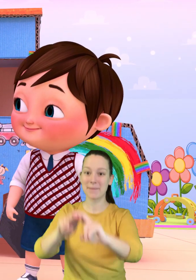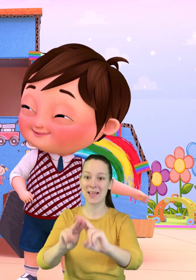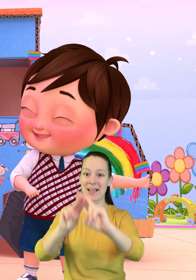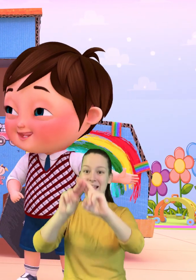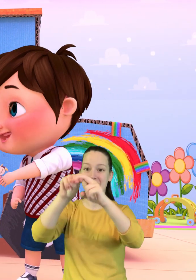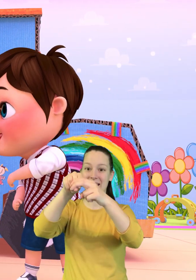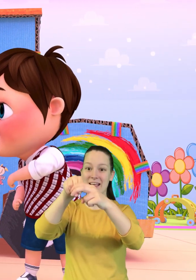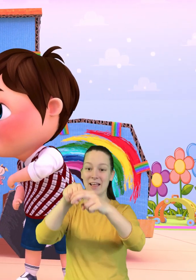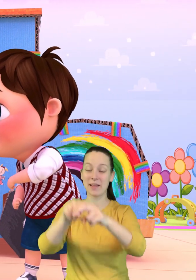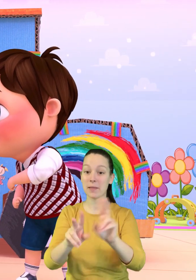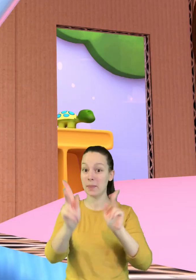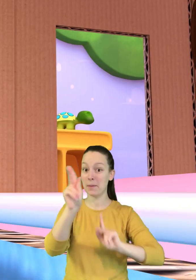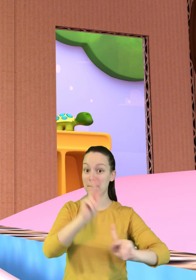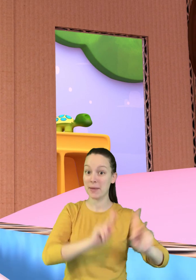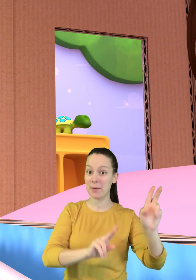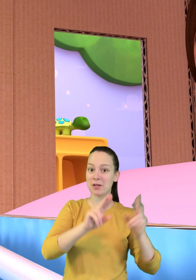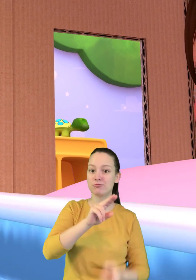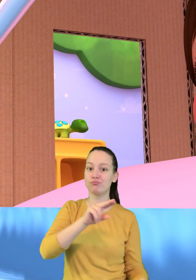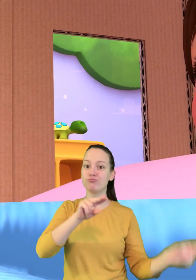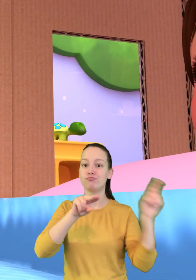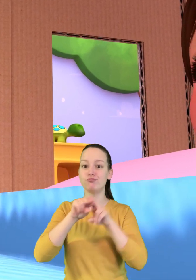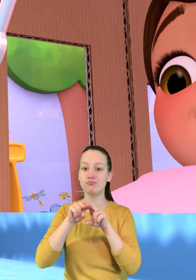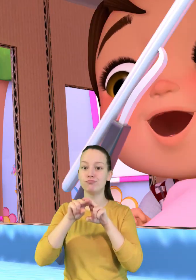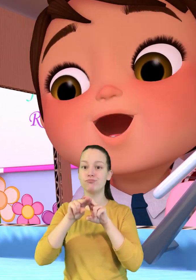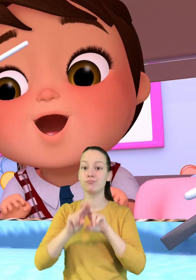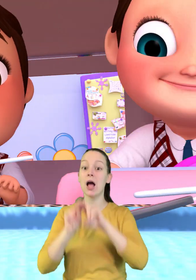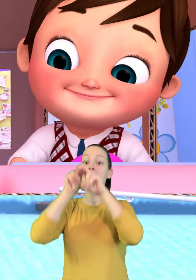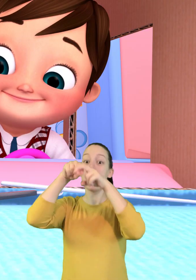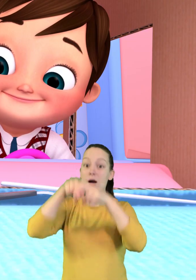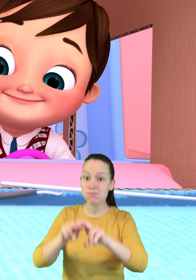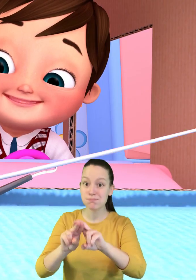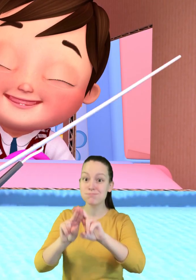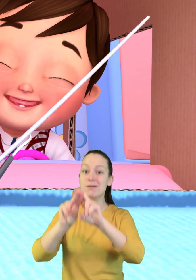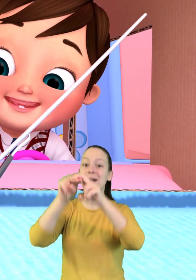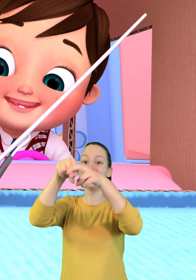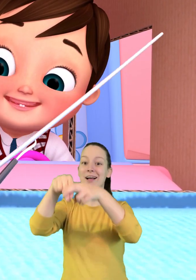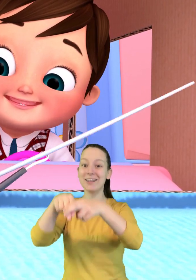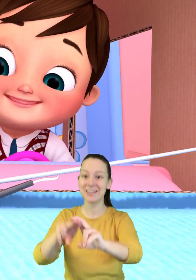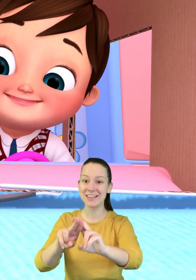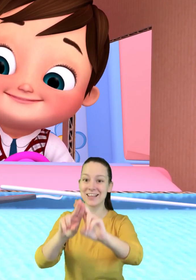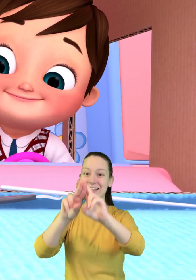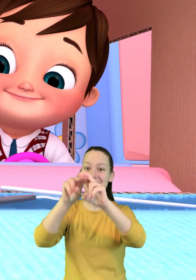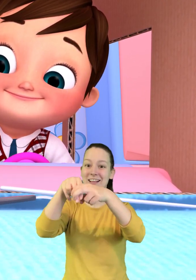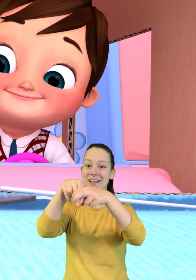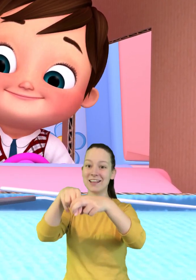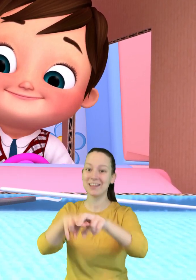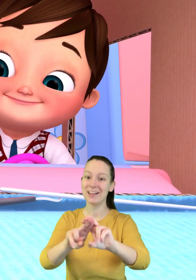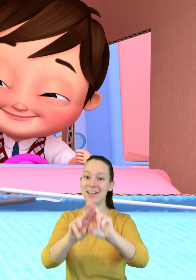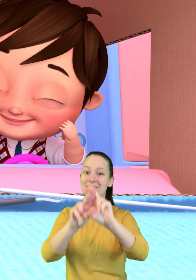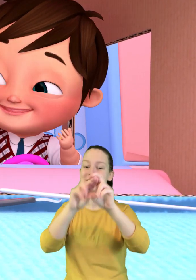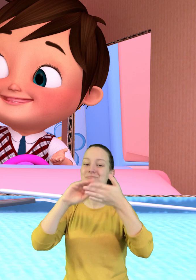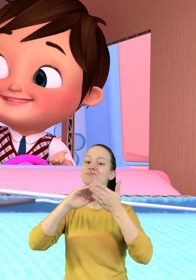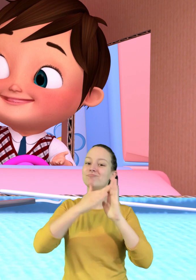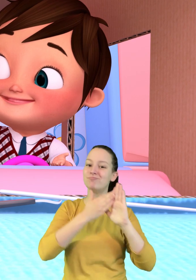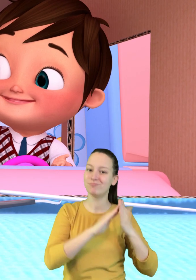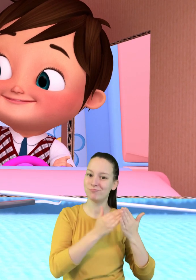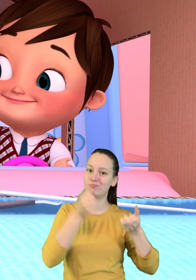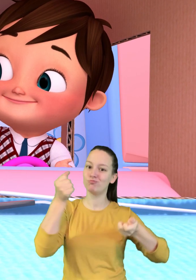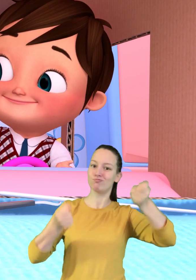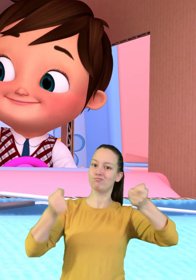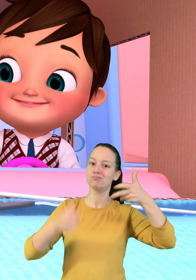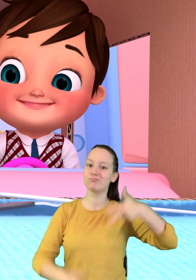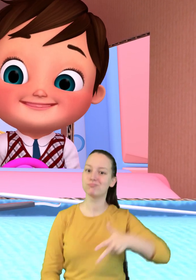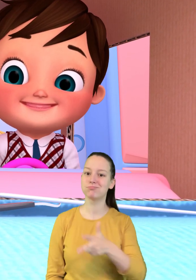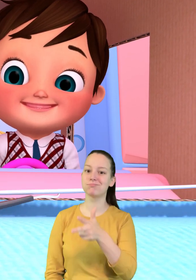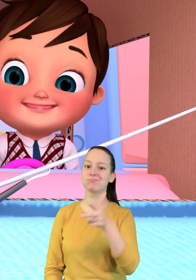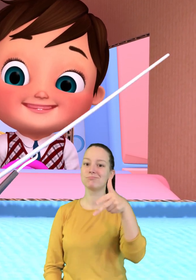Swish and swish the wipes on the bus go Swish and swish all